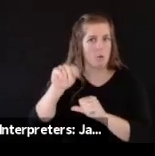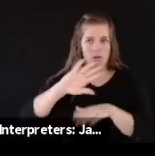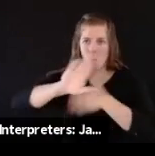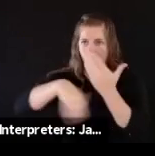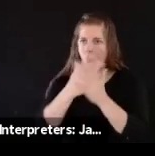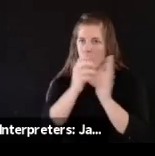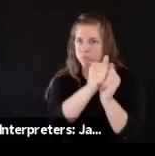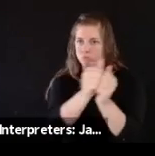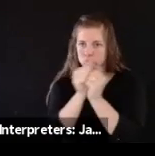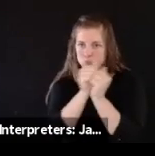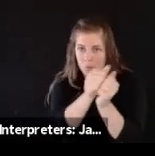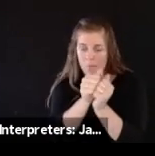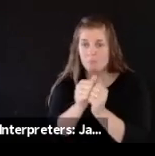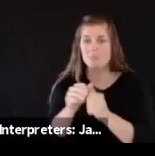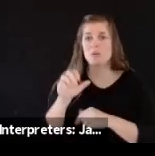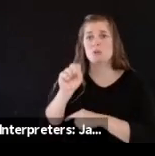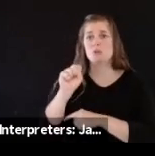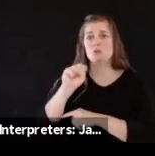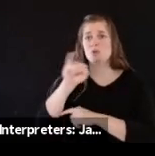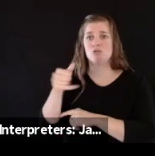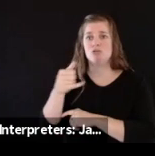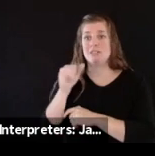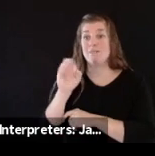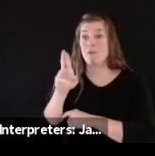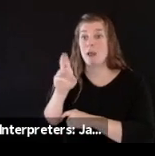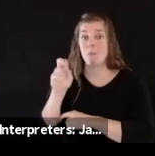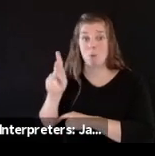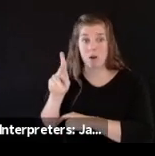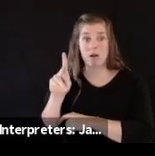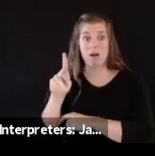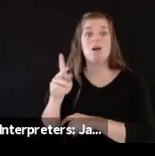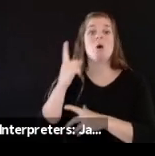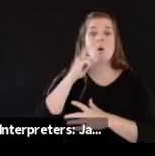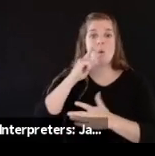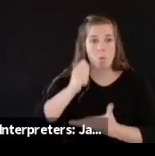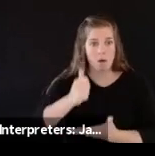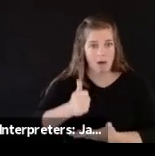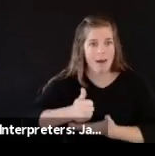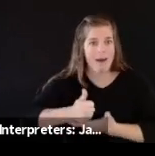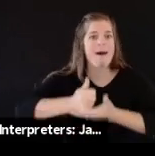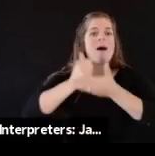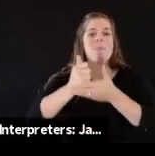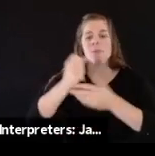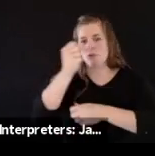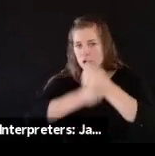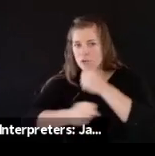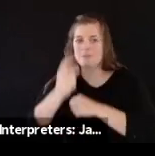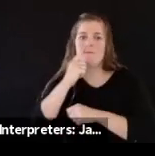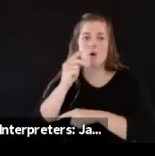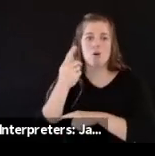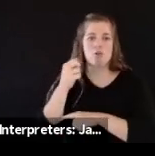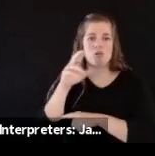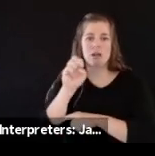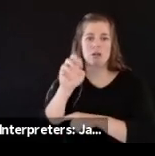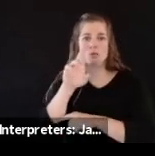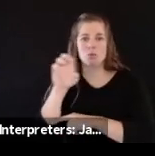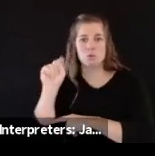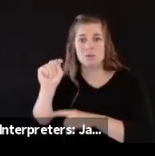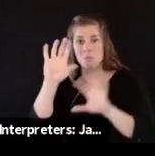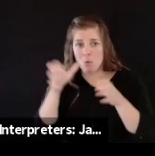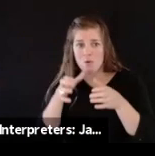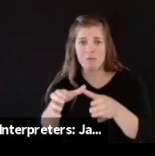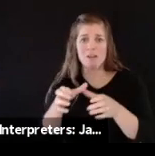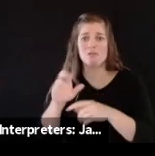framework allows us to draw on the legacies and strategies of grassroots movements for racial justice, reproductive rights, and